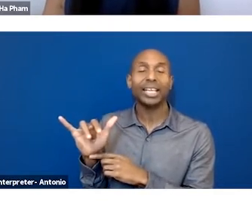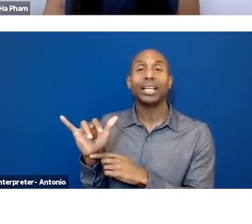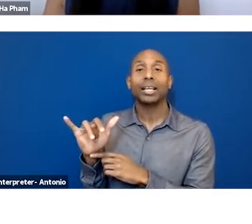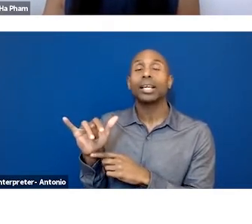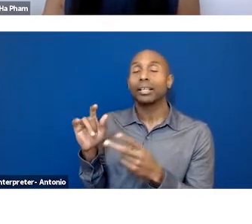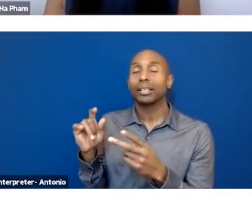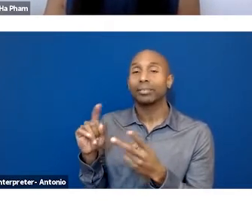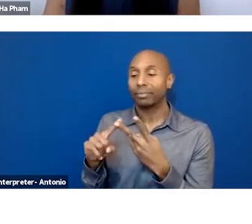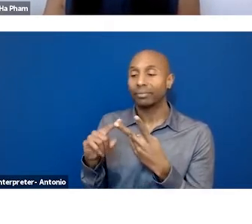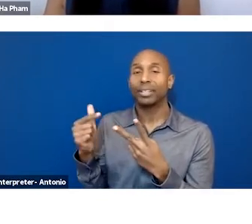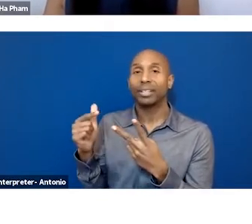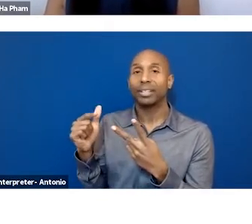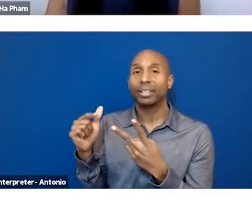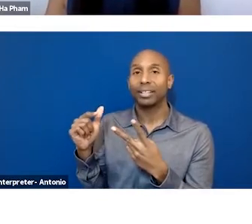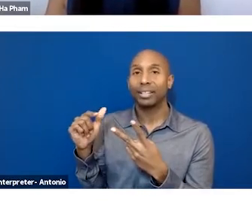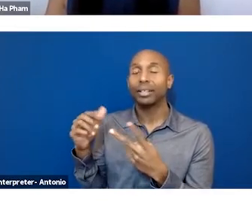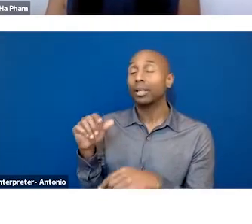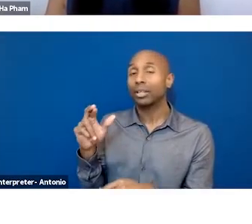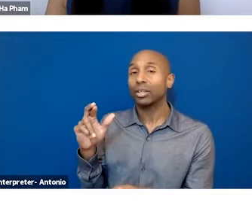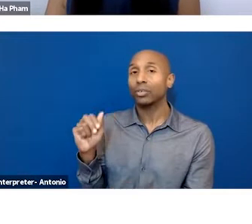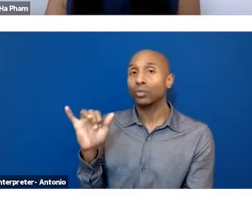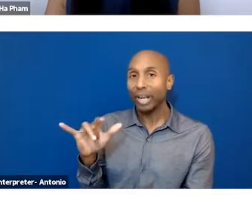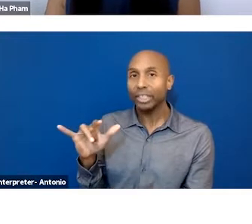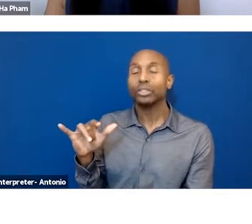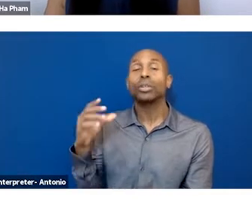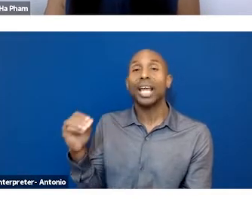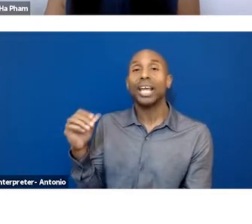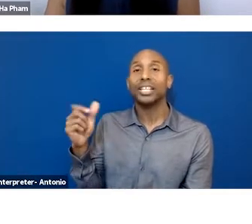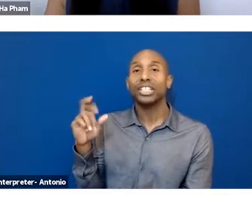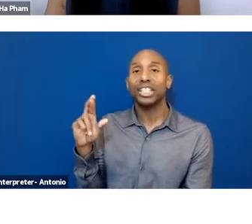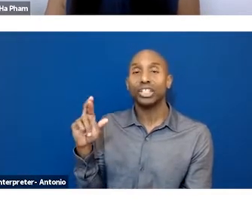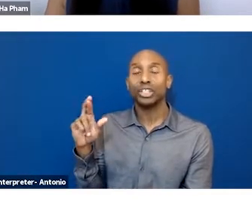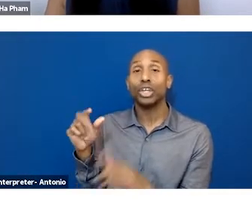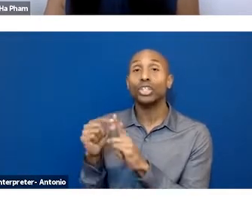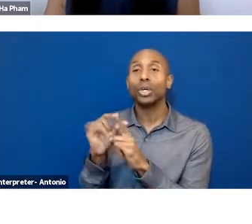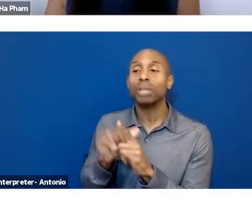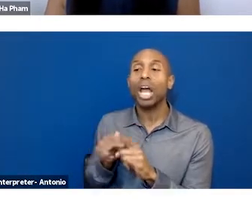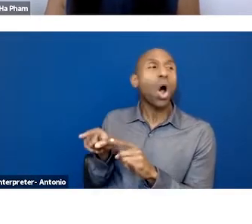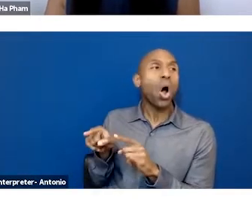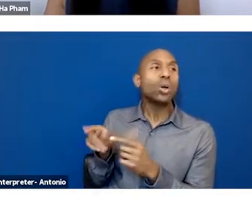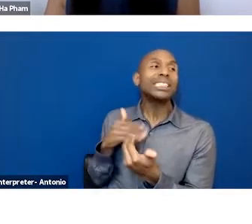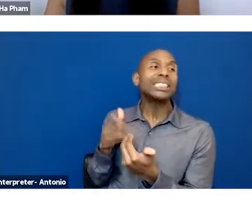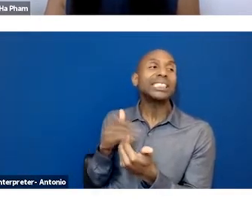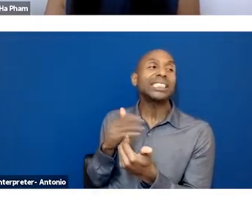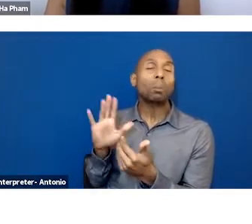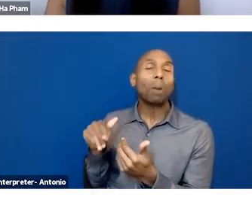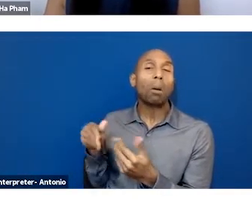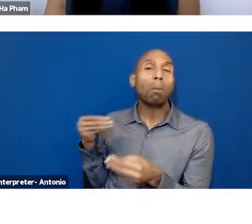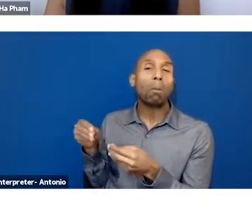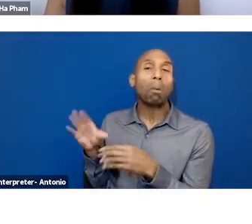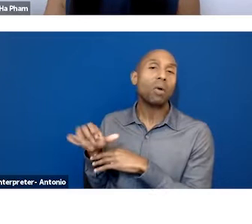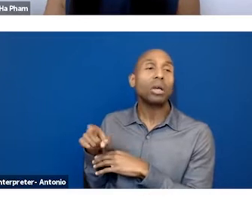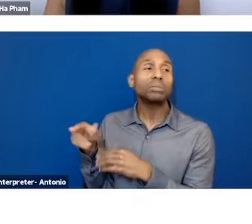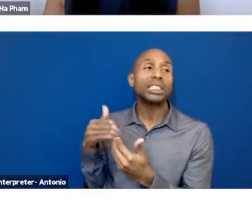as docile and easily controllable. Local and foreign governments represented poor women of